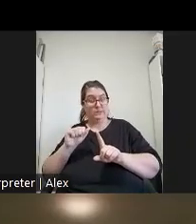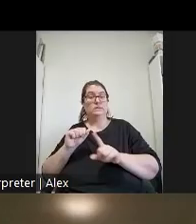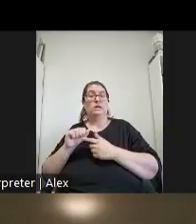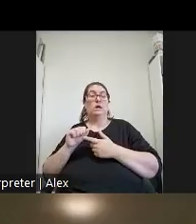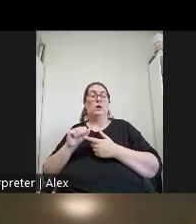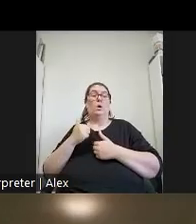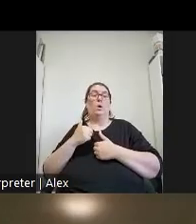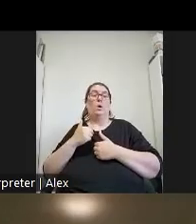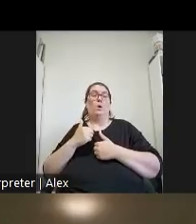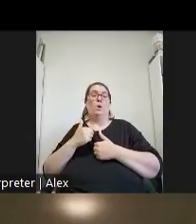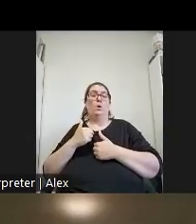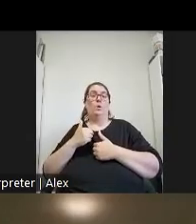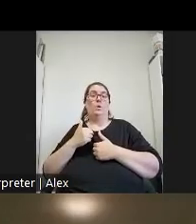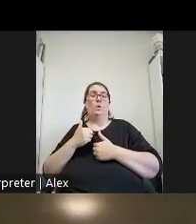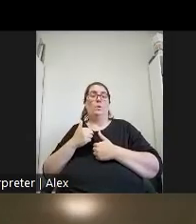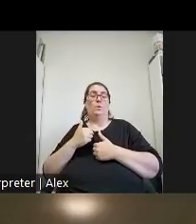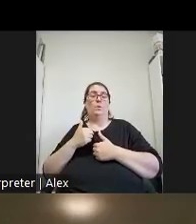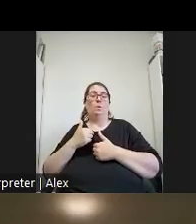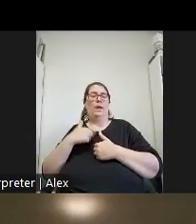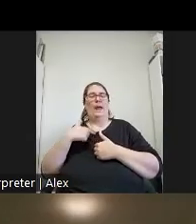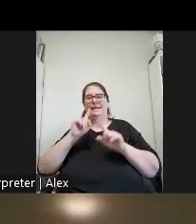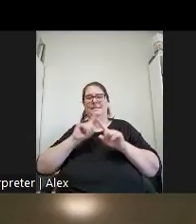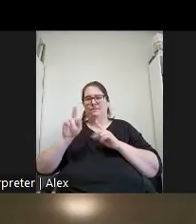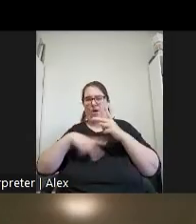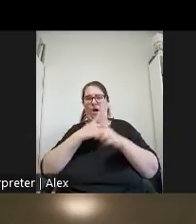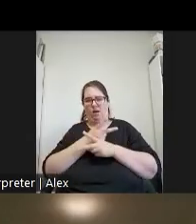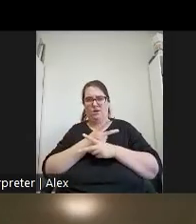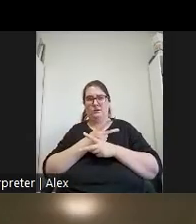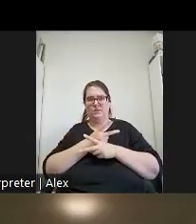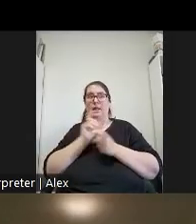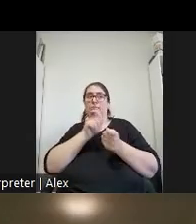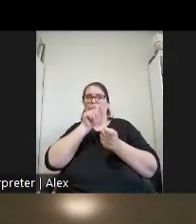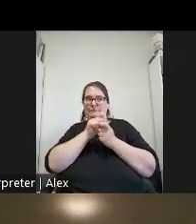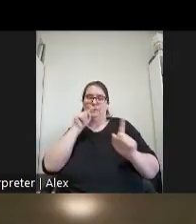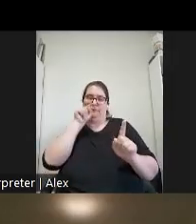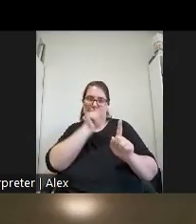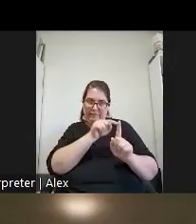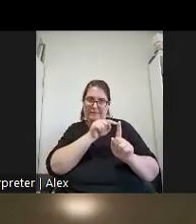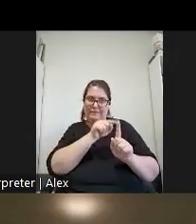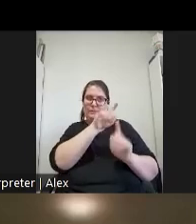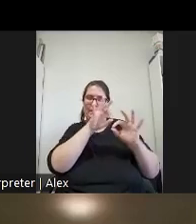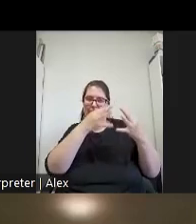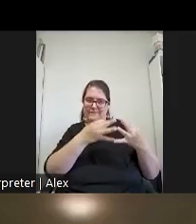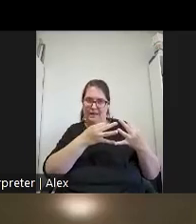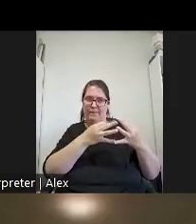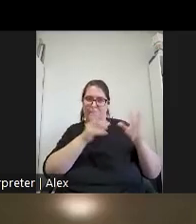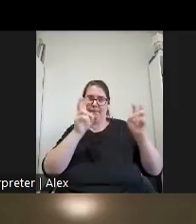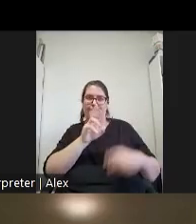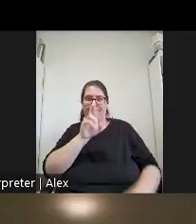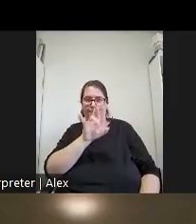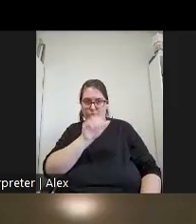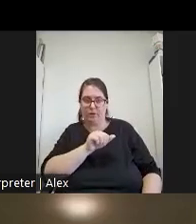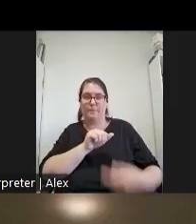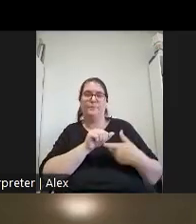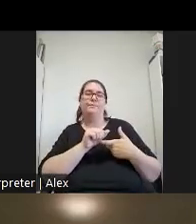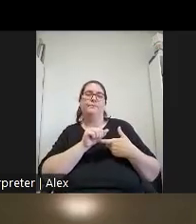another version of a risk assessment tool, which was meant specifically for risk identification in the family court system called RIA, and that is also available on